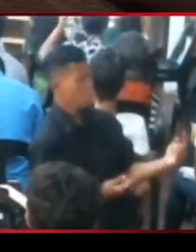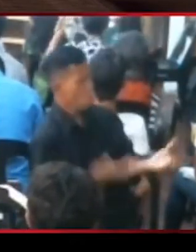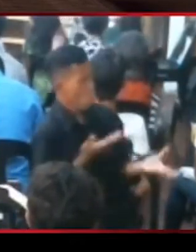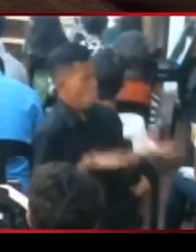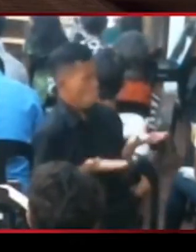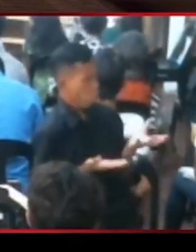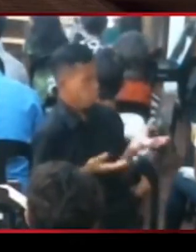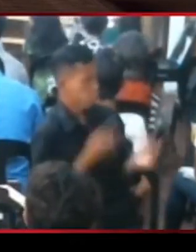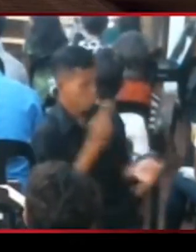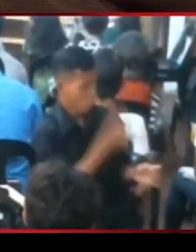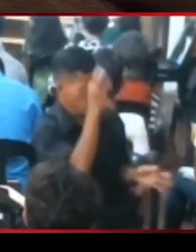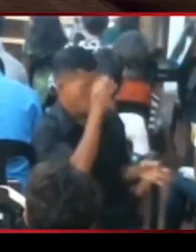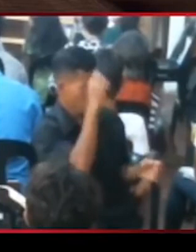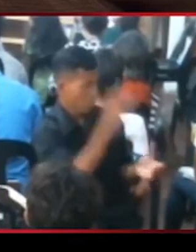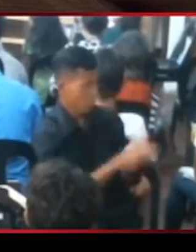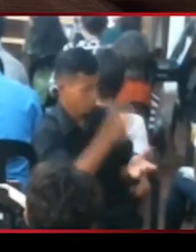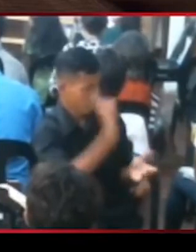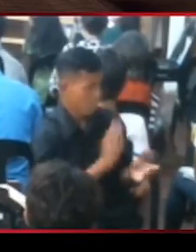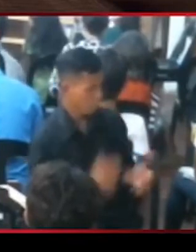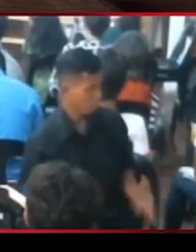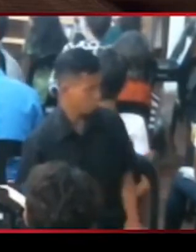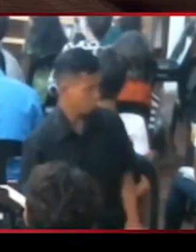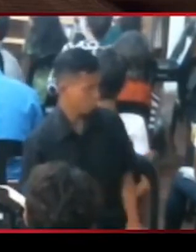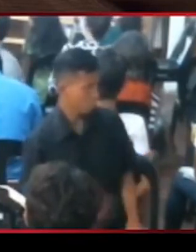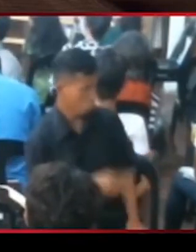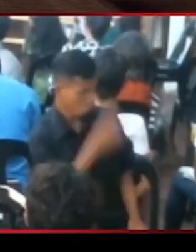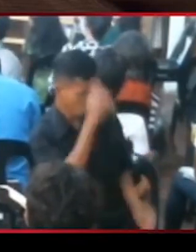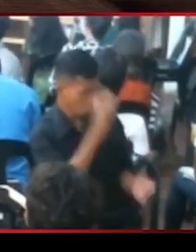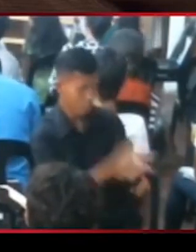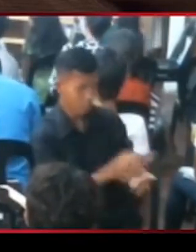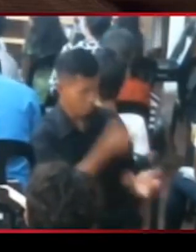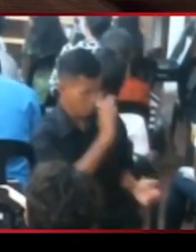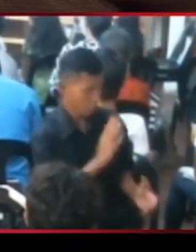have faith. I can't stand